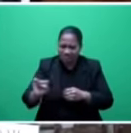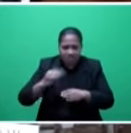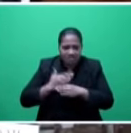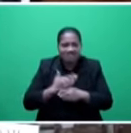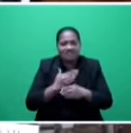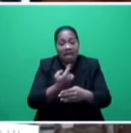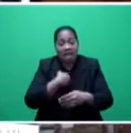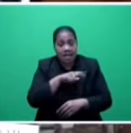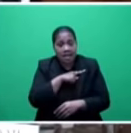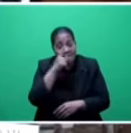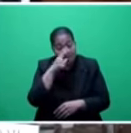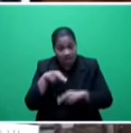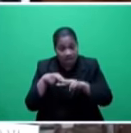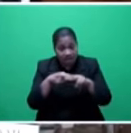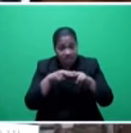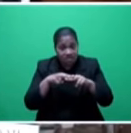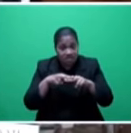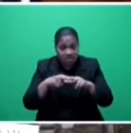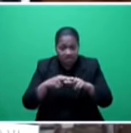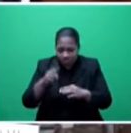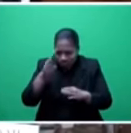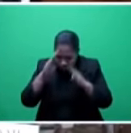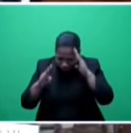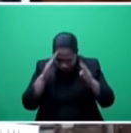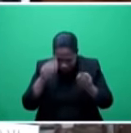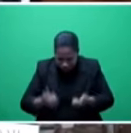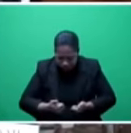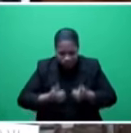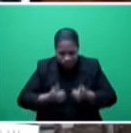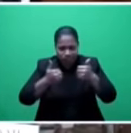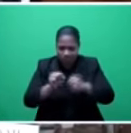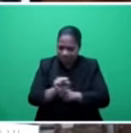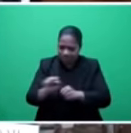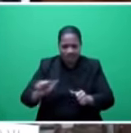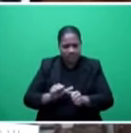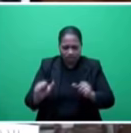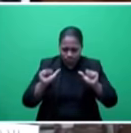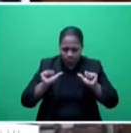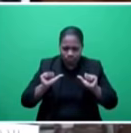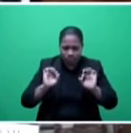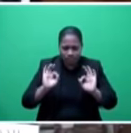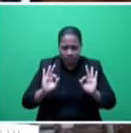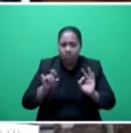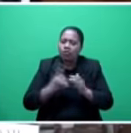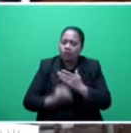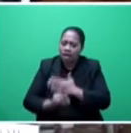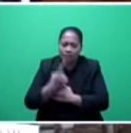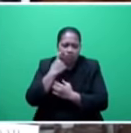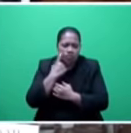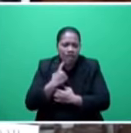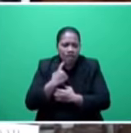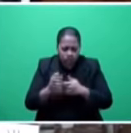of Fiji, salute them for their giving their best to contain and control the spread of the